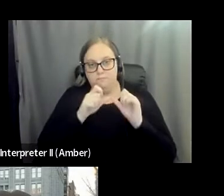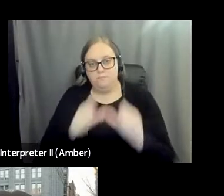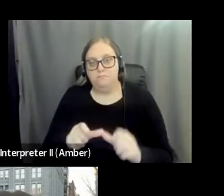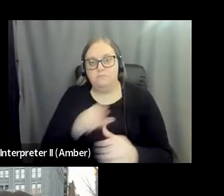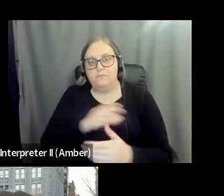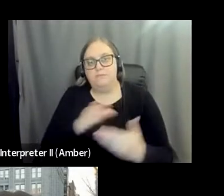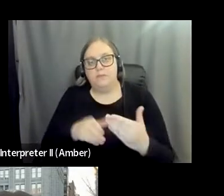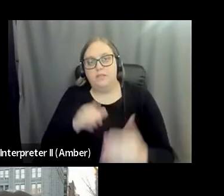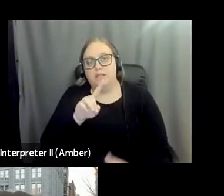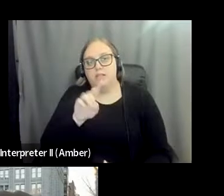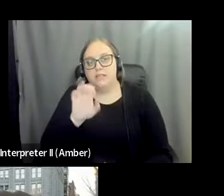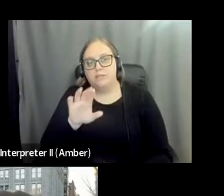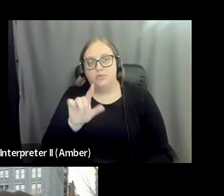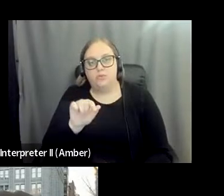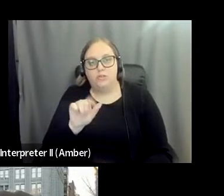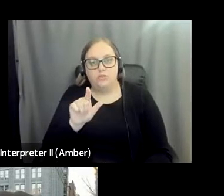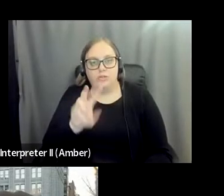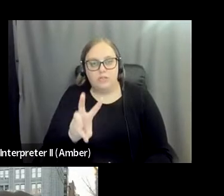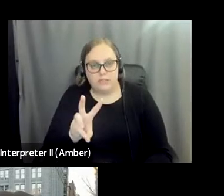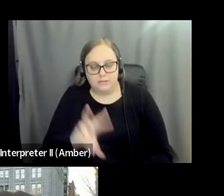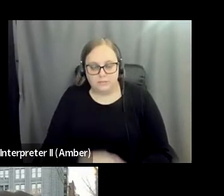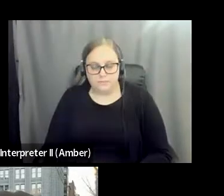20th, 2026.